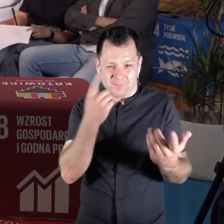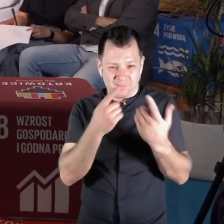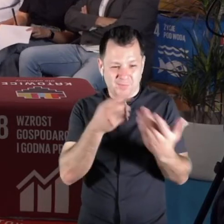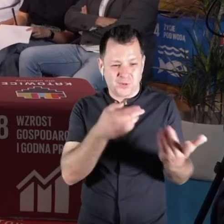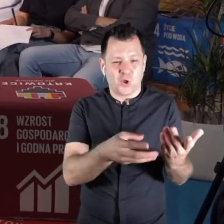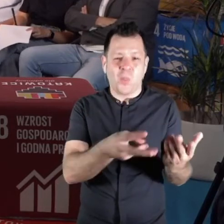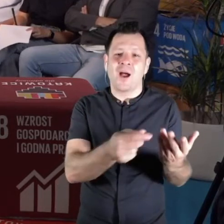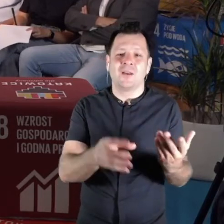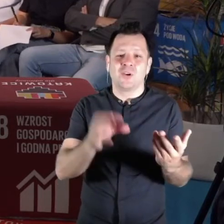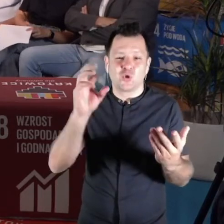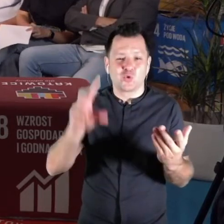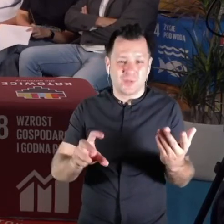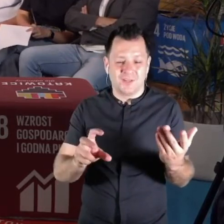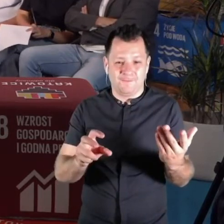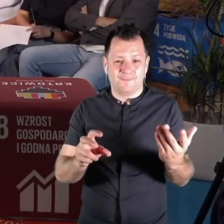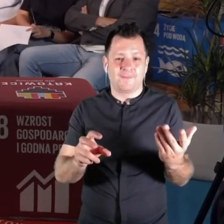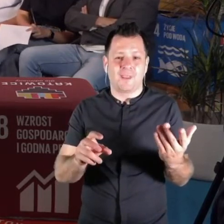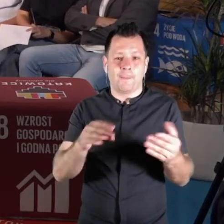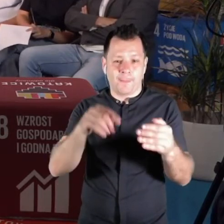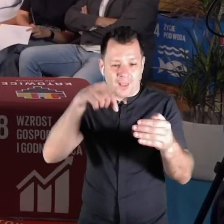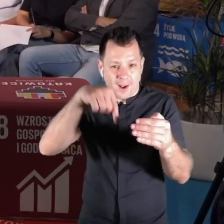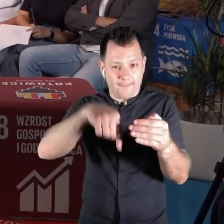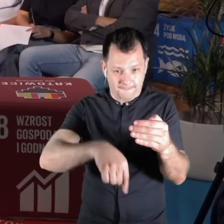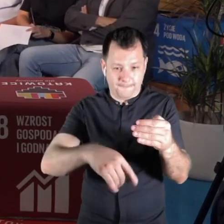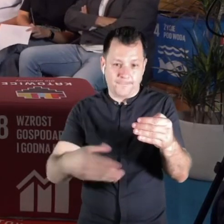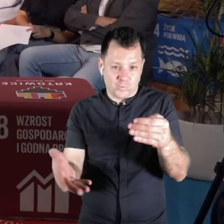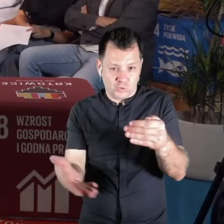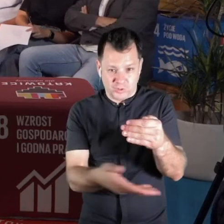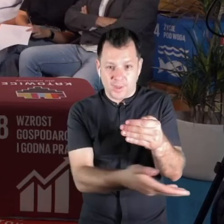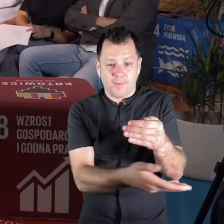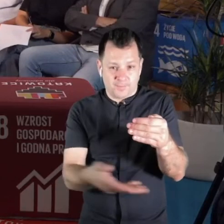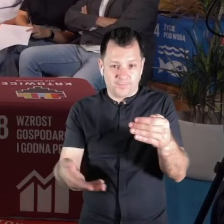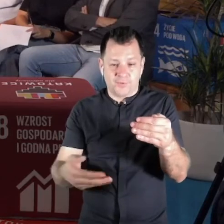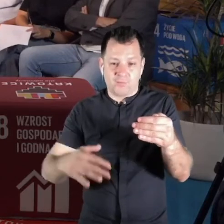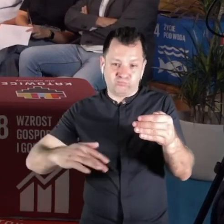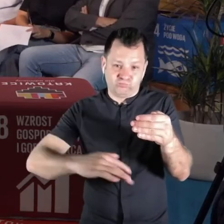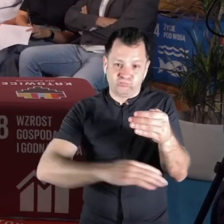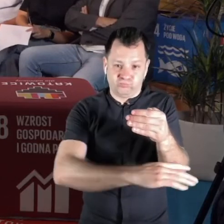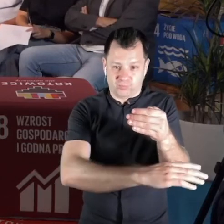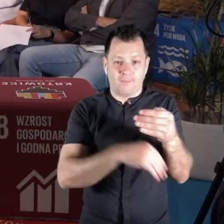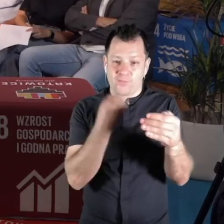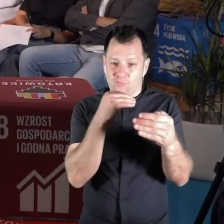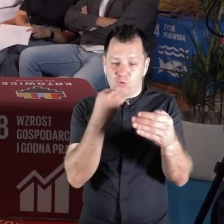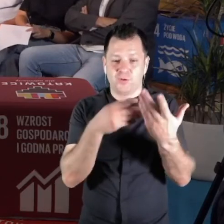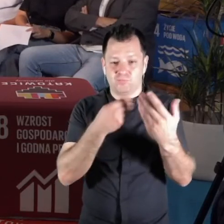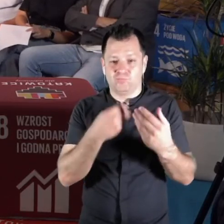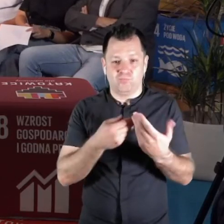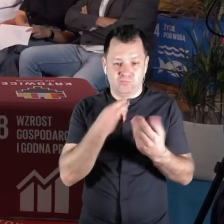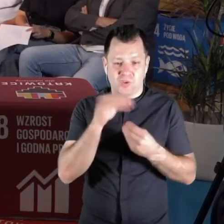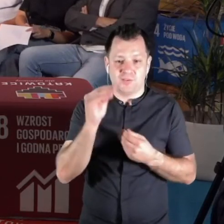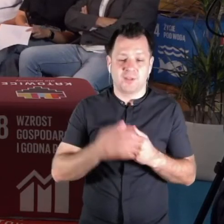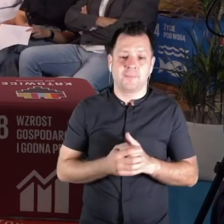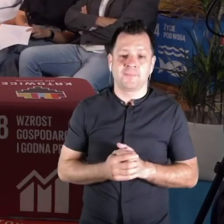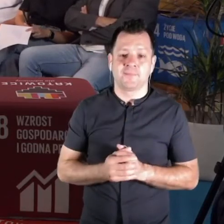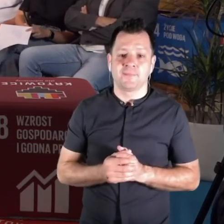that beneath the soil there is plenty of water. Yeah. So this is a complicated topic, soil and the amount